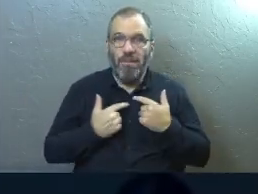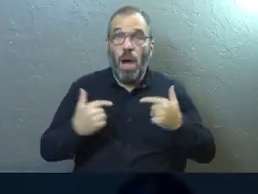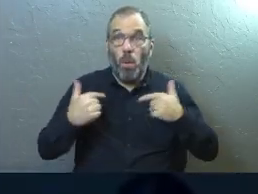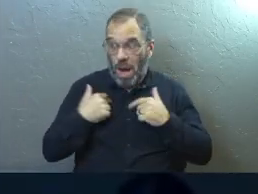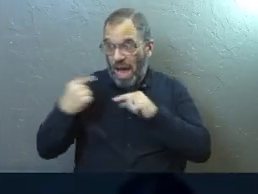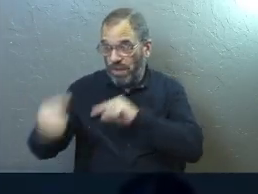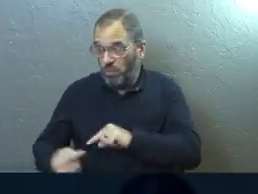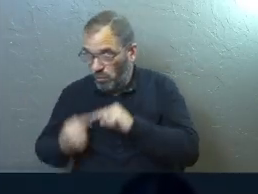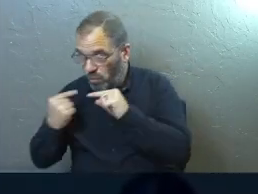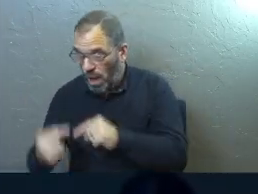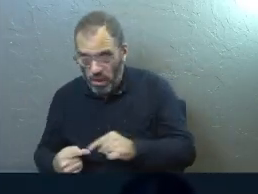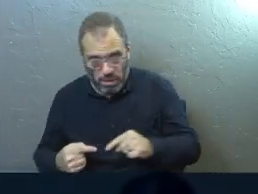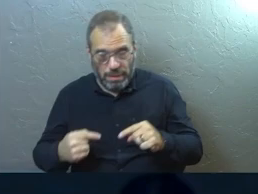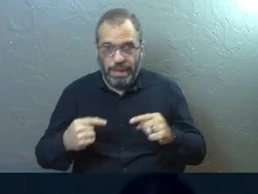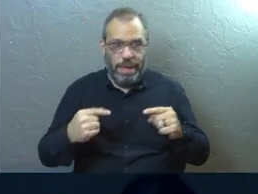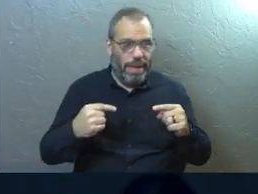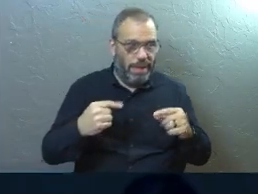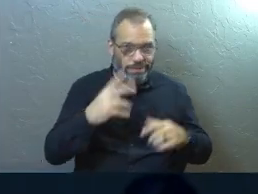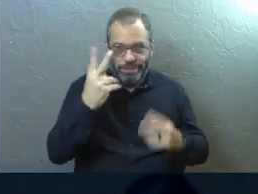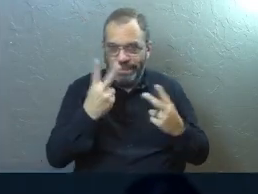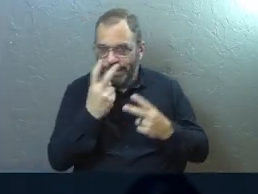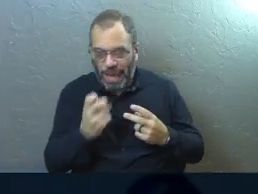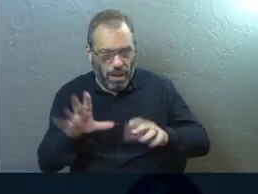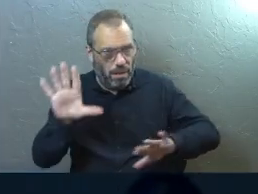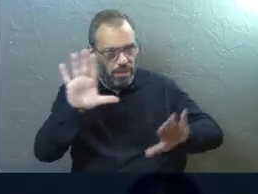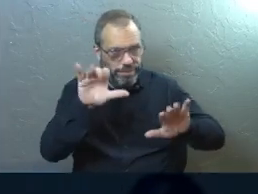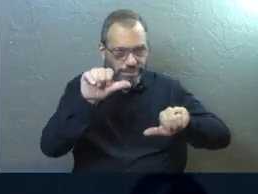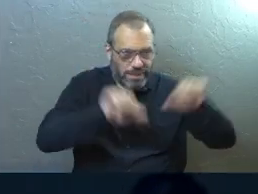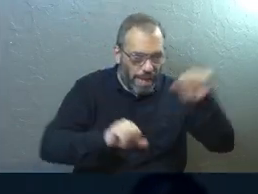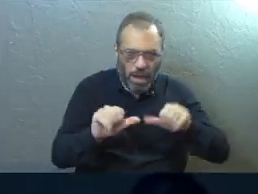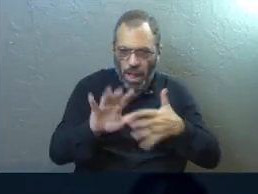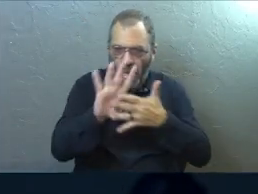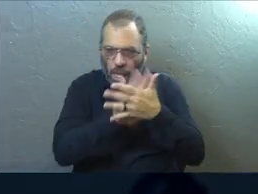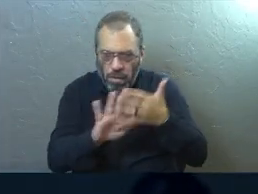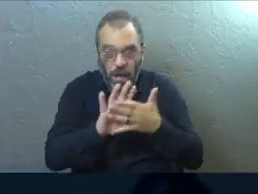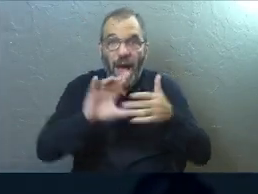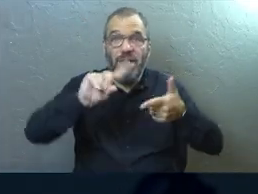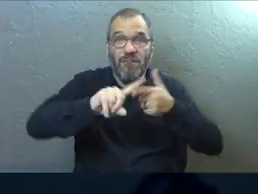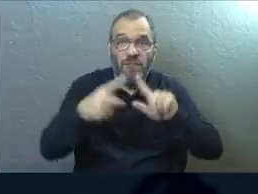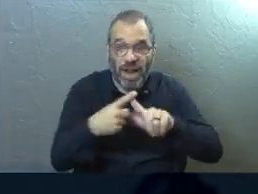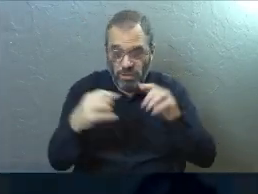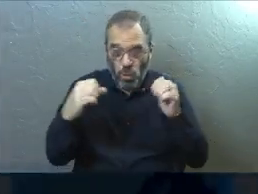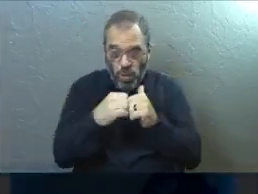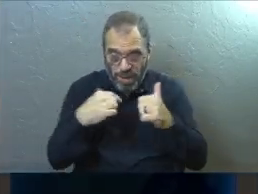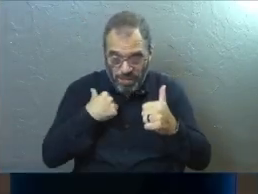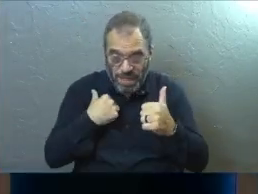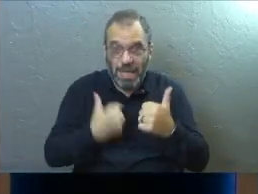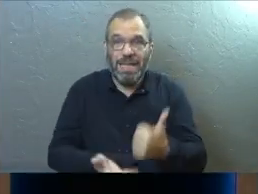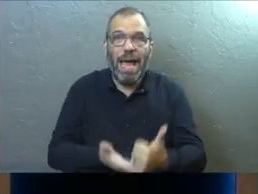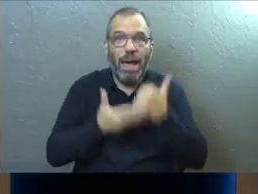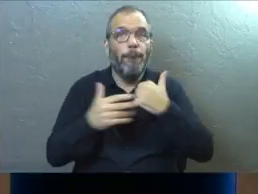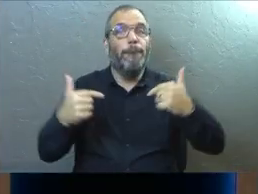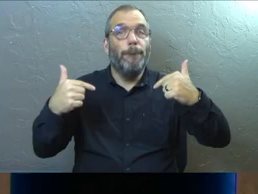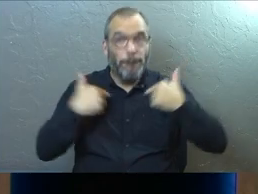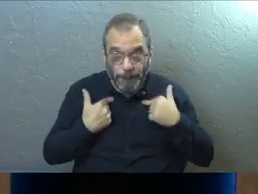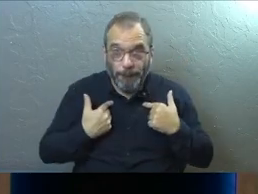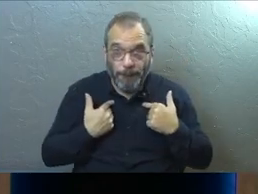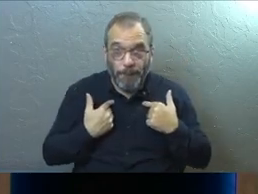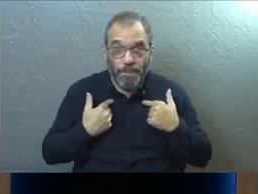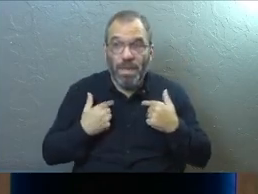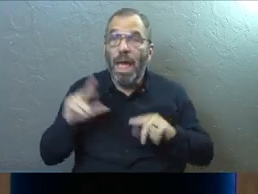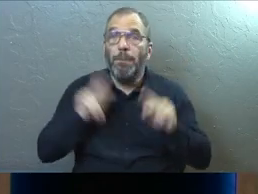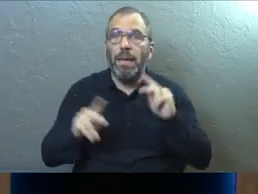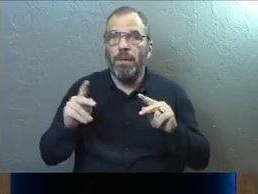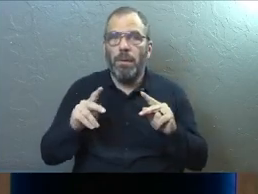I have struggled and I've had deep moments of doubt and darkness, I've had friends who were there in community to help me. And